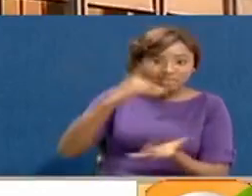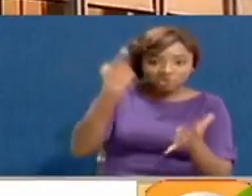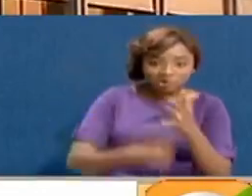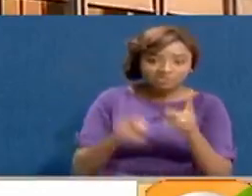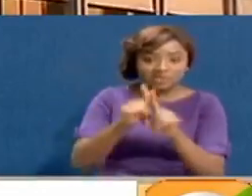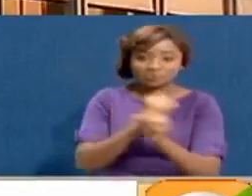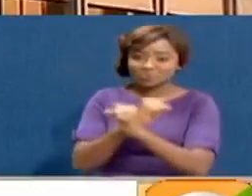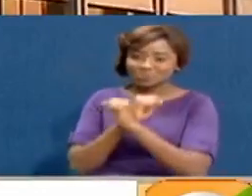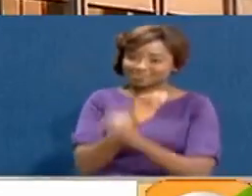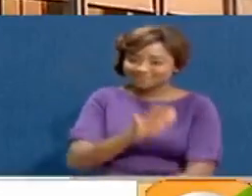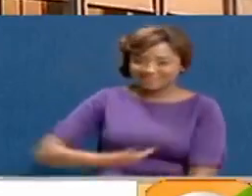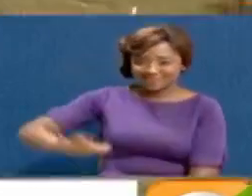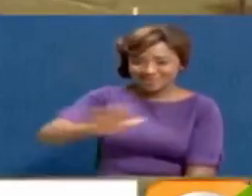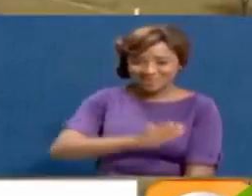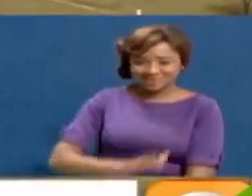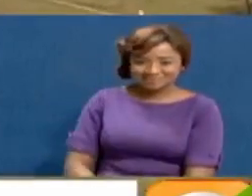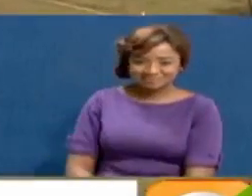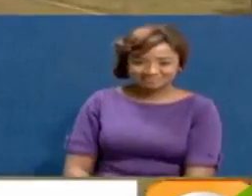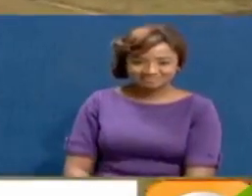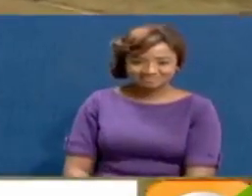the environment. Take a listen.